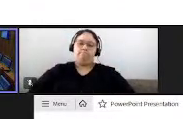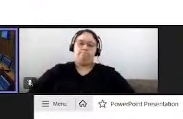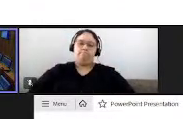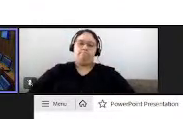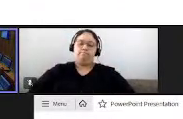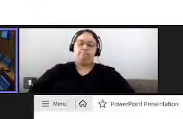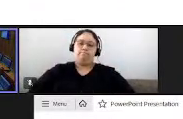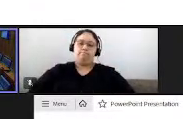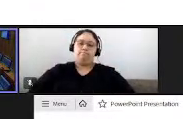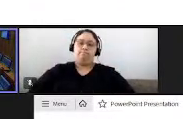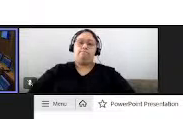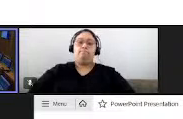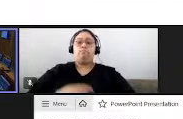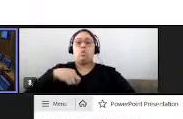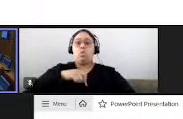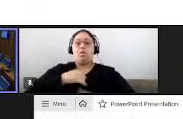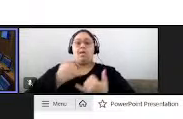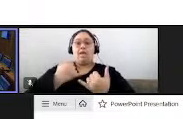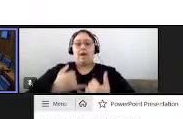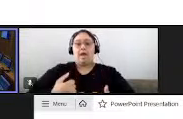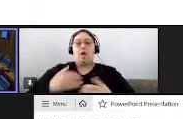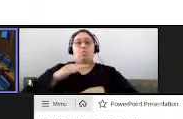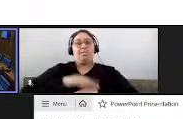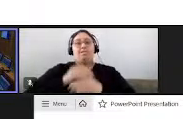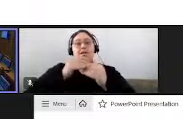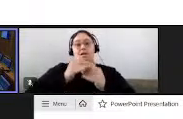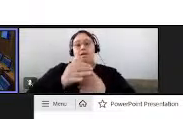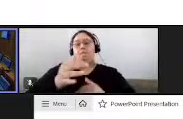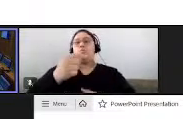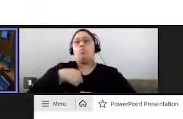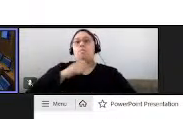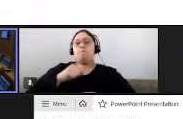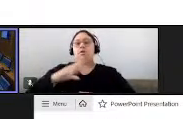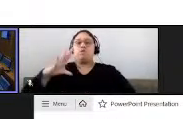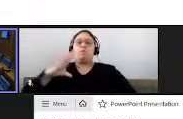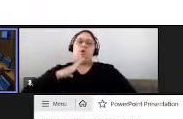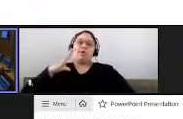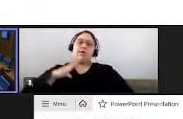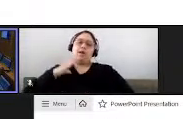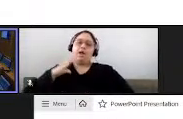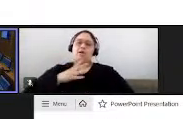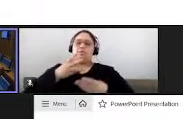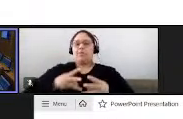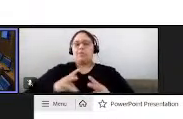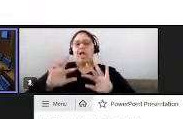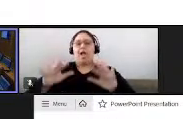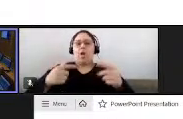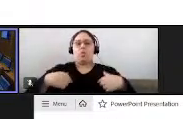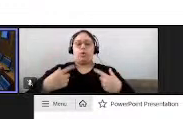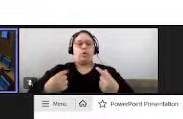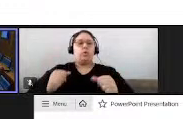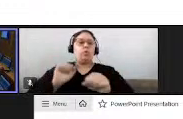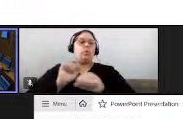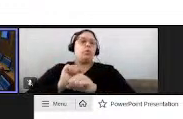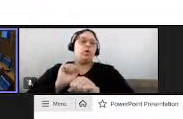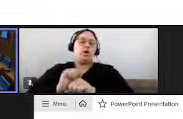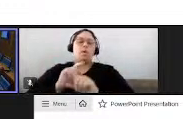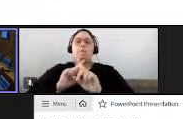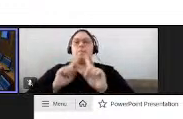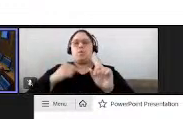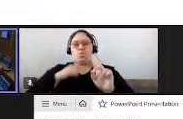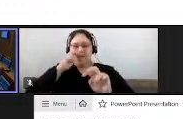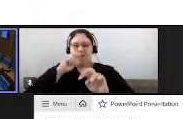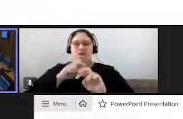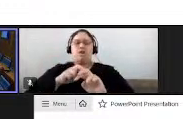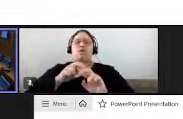is, we are in a century where we must modernize the manner in which we do our work, we really need